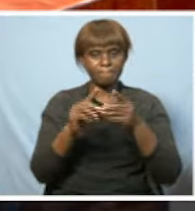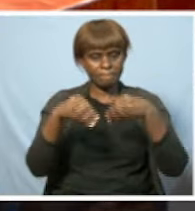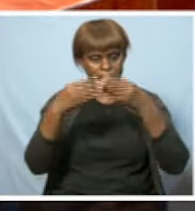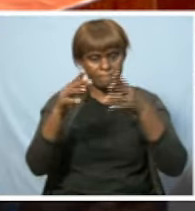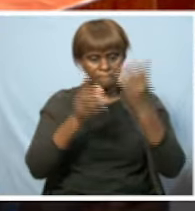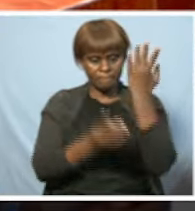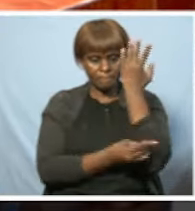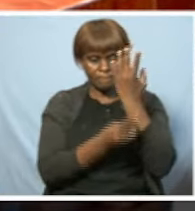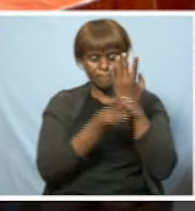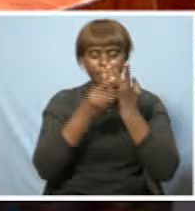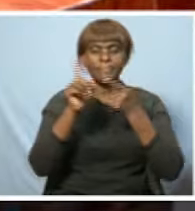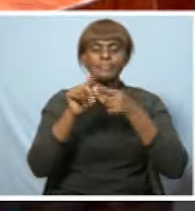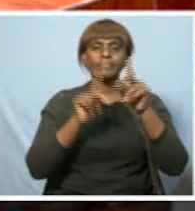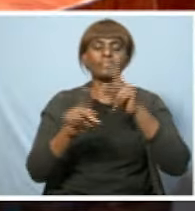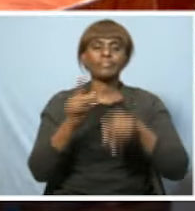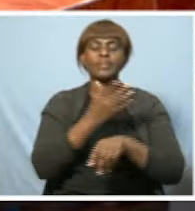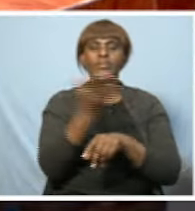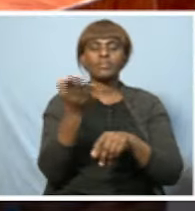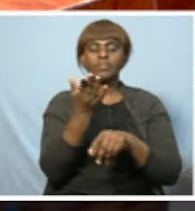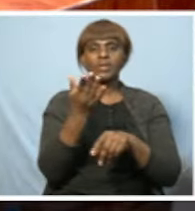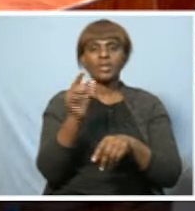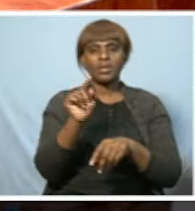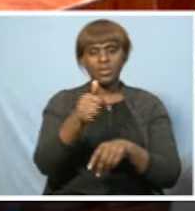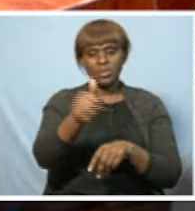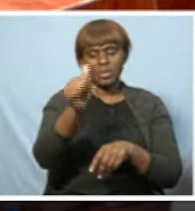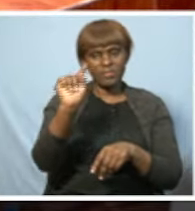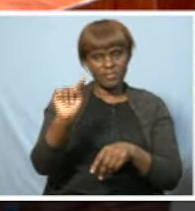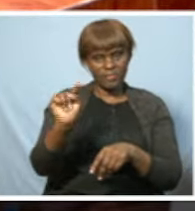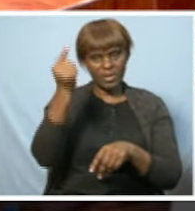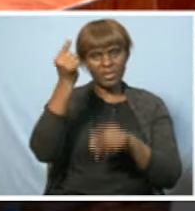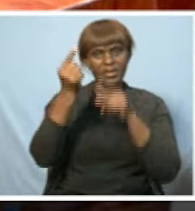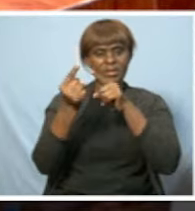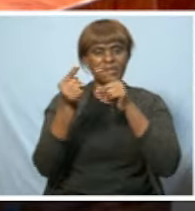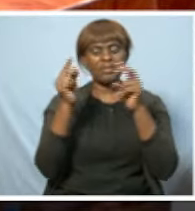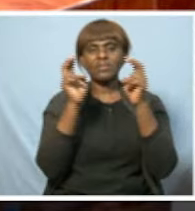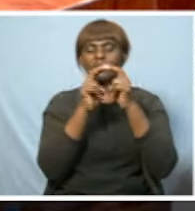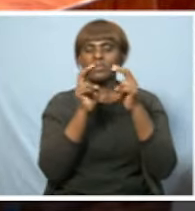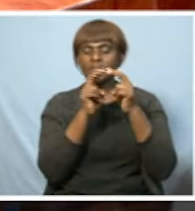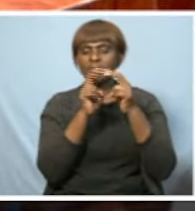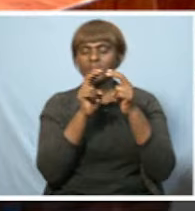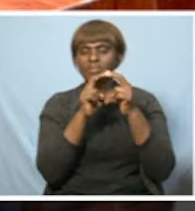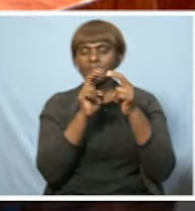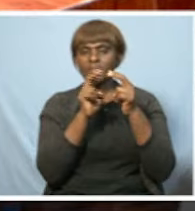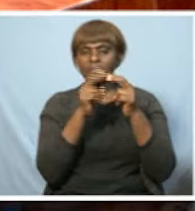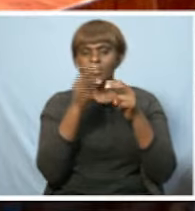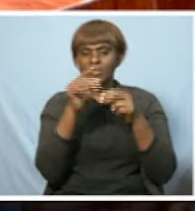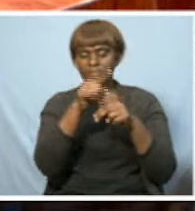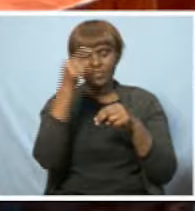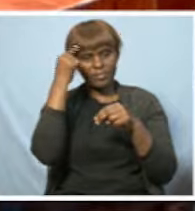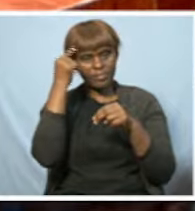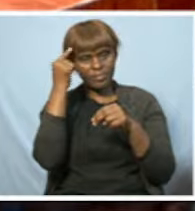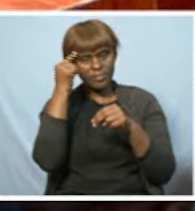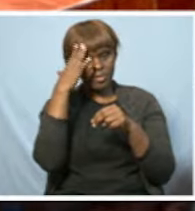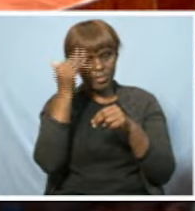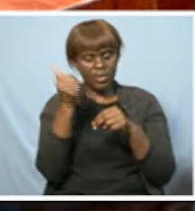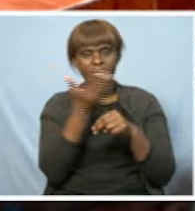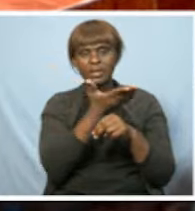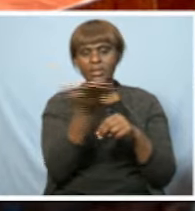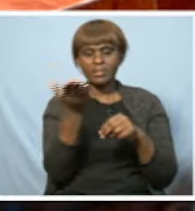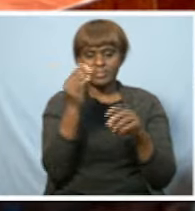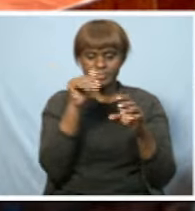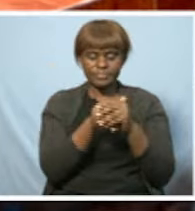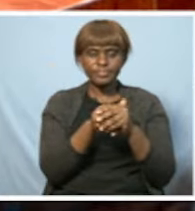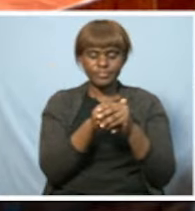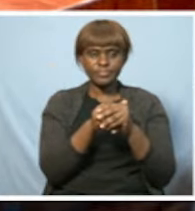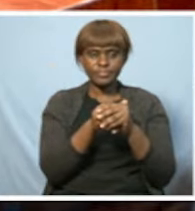people. You are the first contact of government. That's why in Bemba they